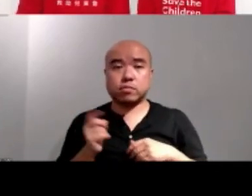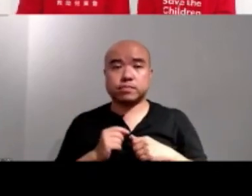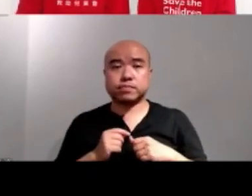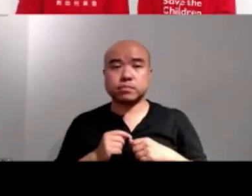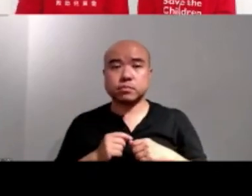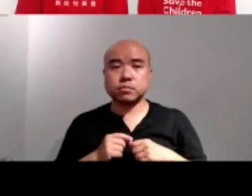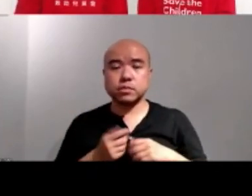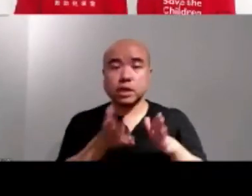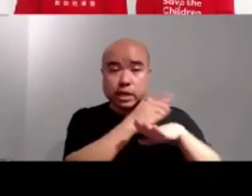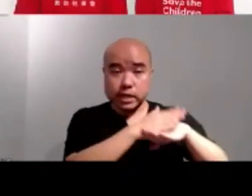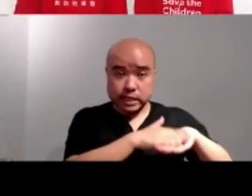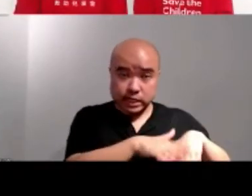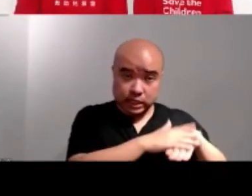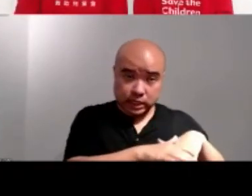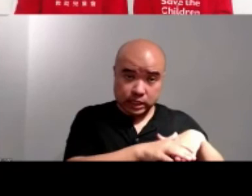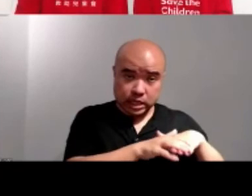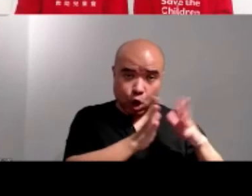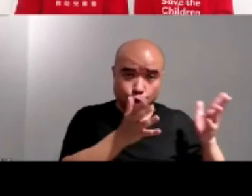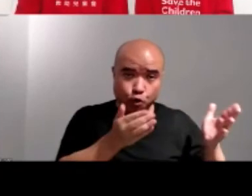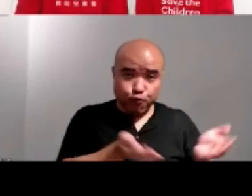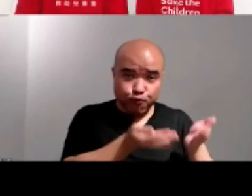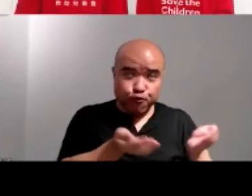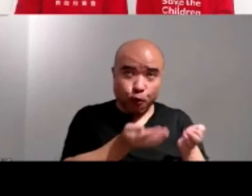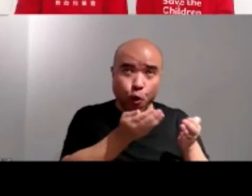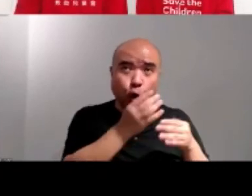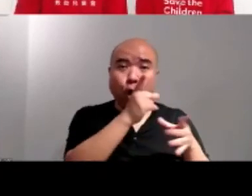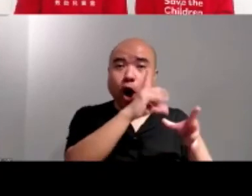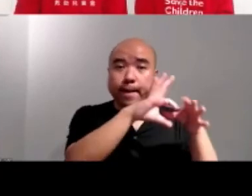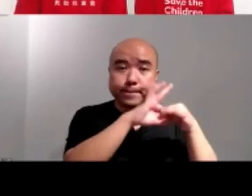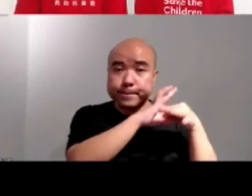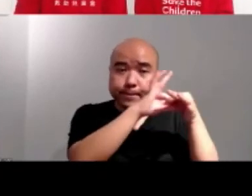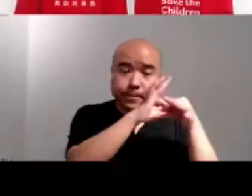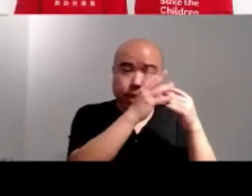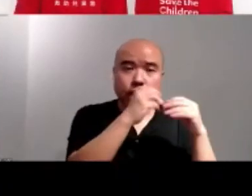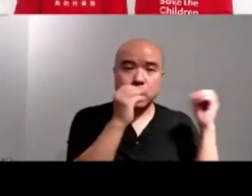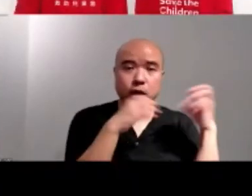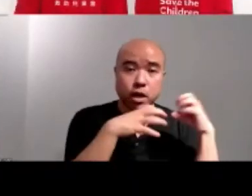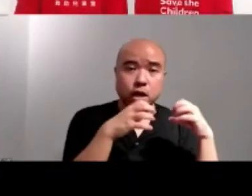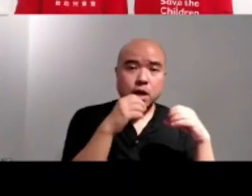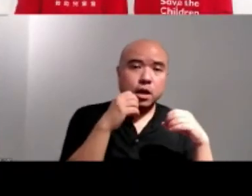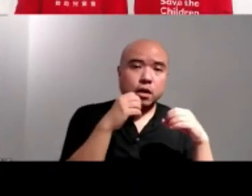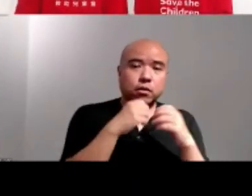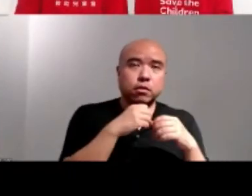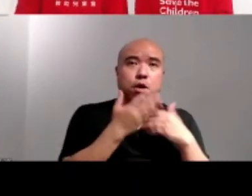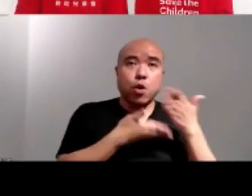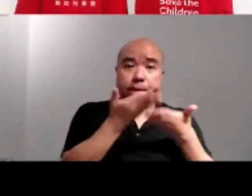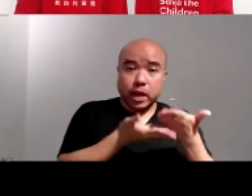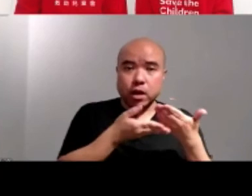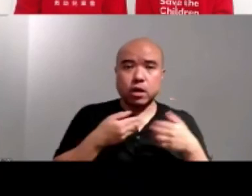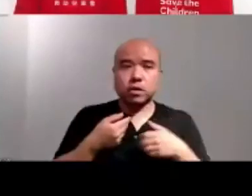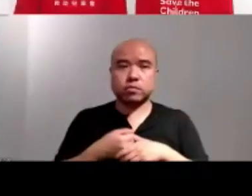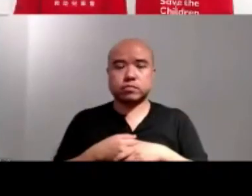Peaceful means.Advocate a harmonious way of communication and express of ideas.